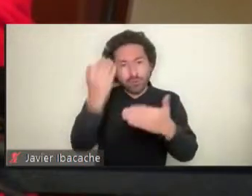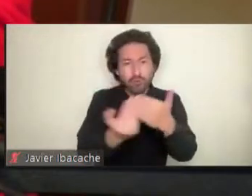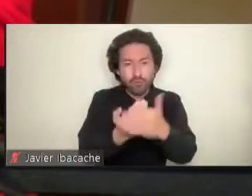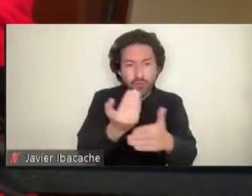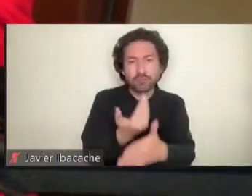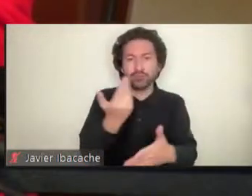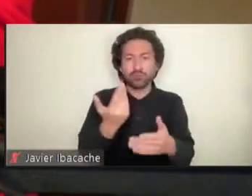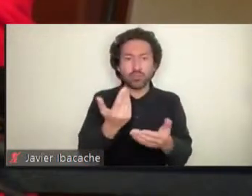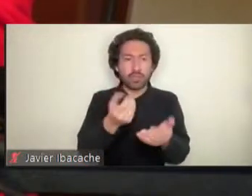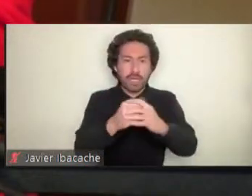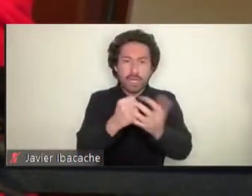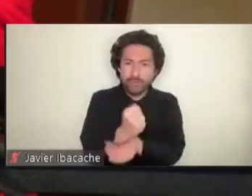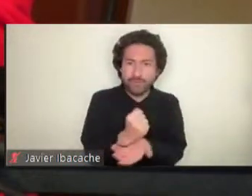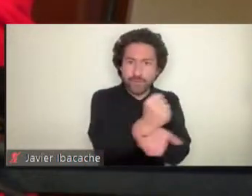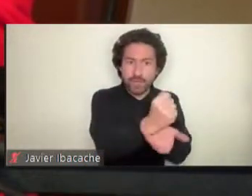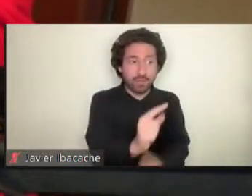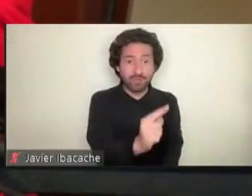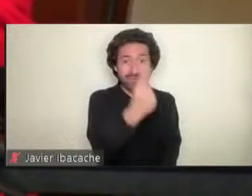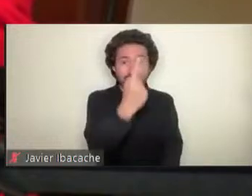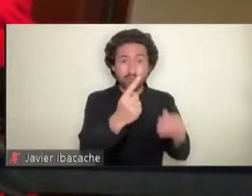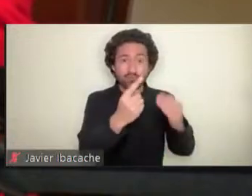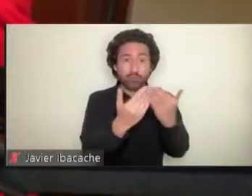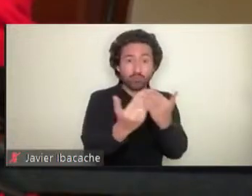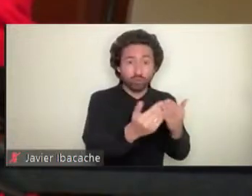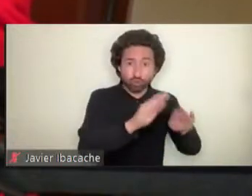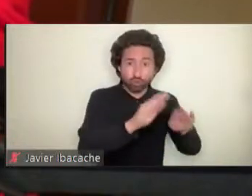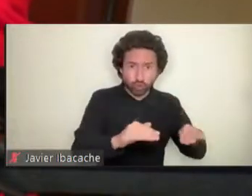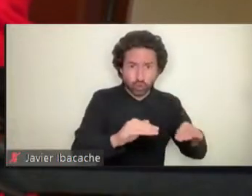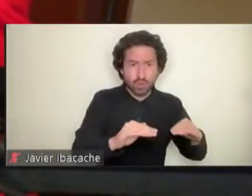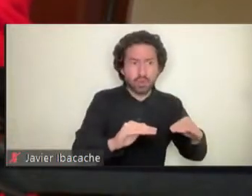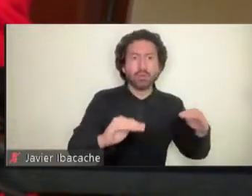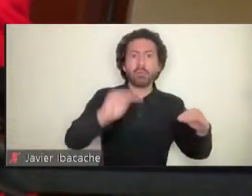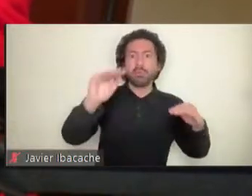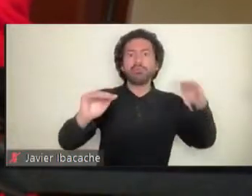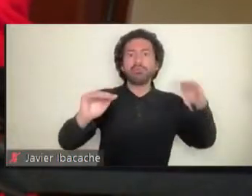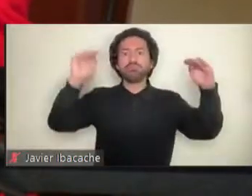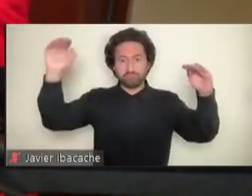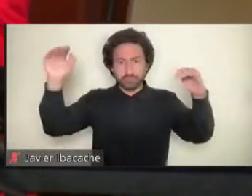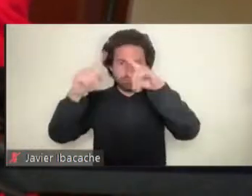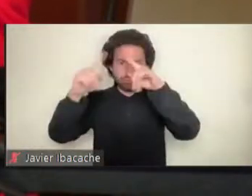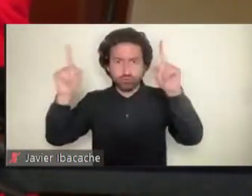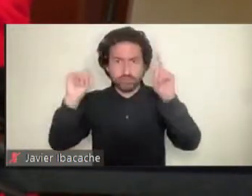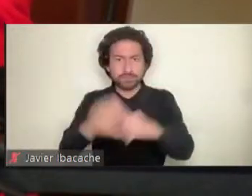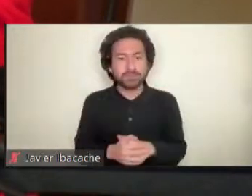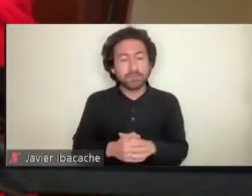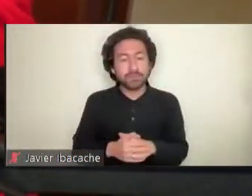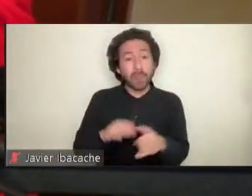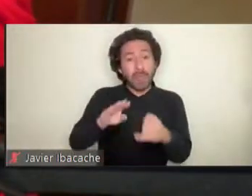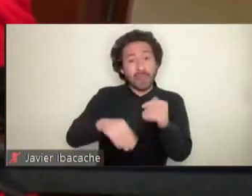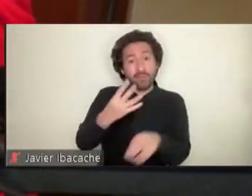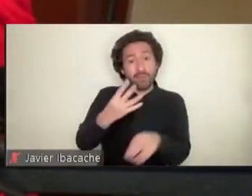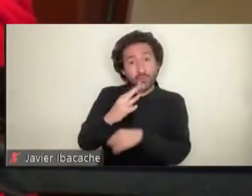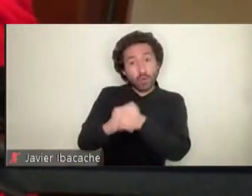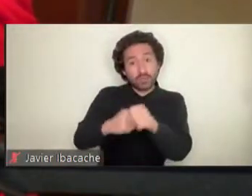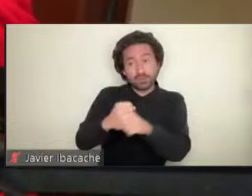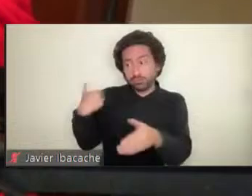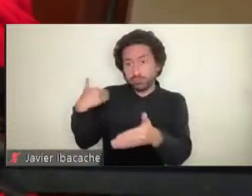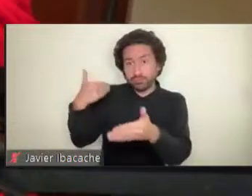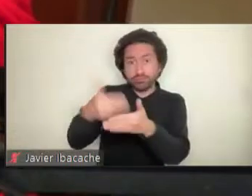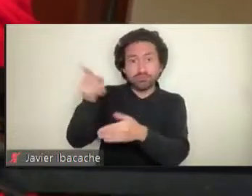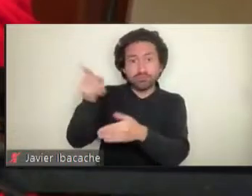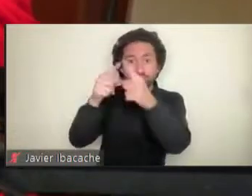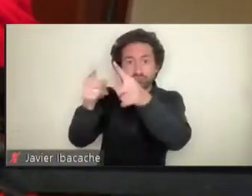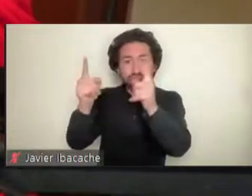in the schools, be it primary, secondary, and tertiary institutions. For the last 4 years, the ministry partners with the University of the West